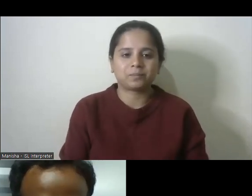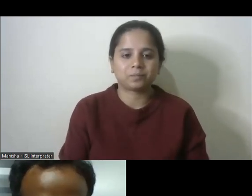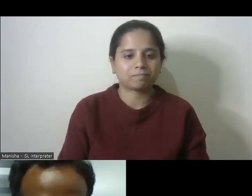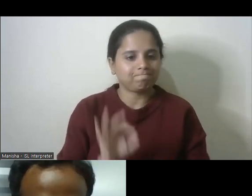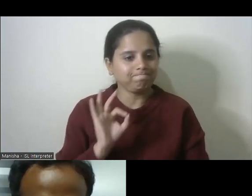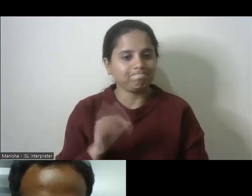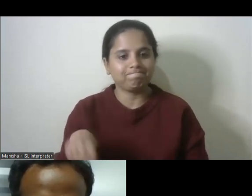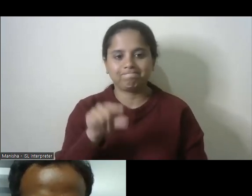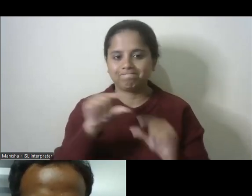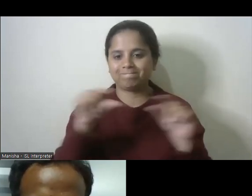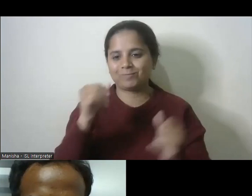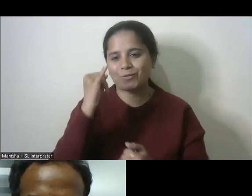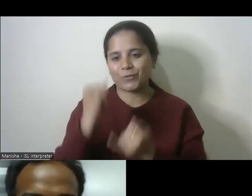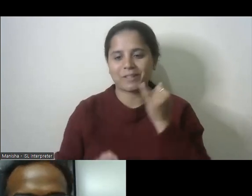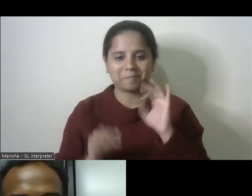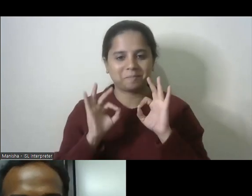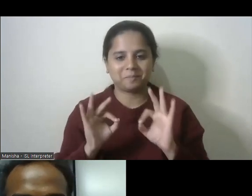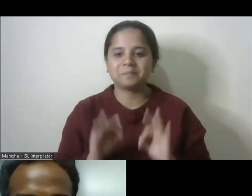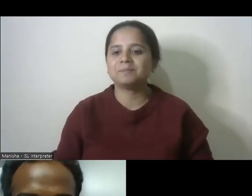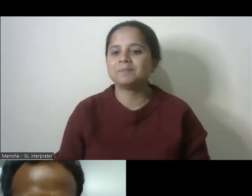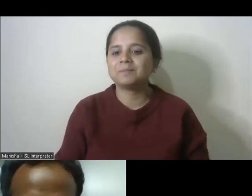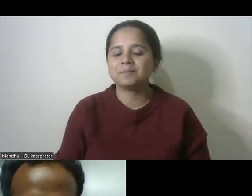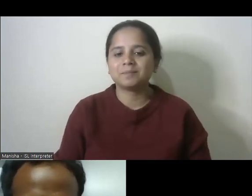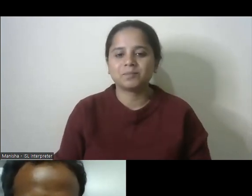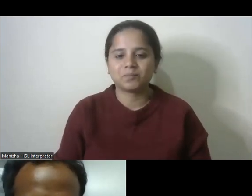Wonderful quote to end with as well.